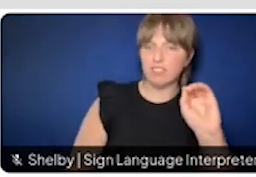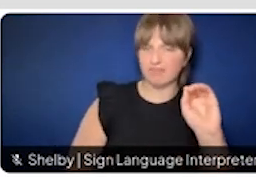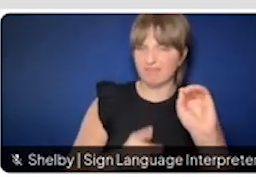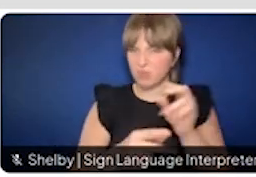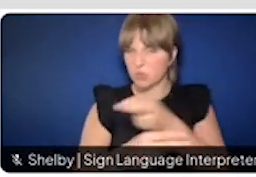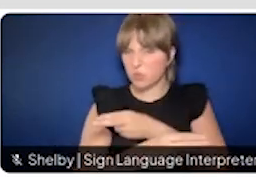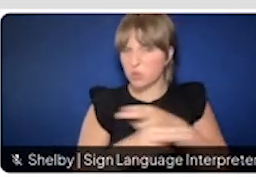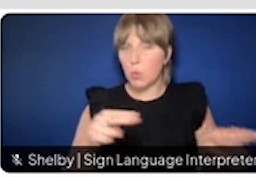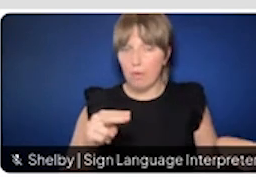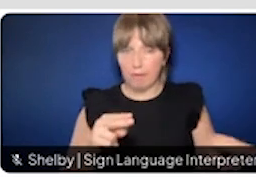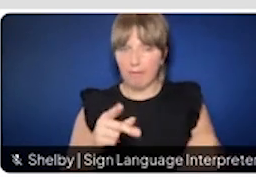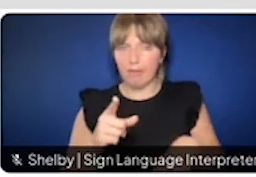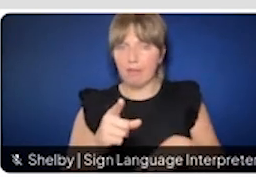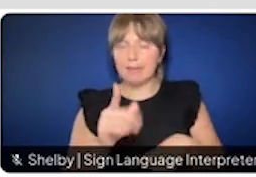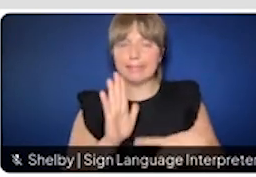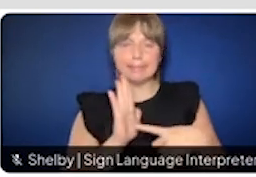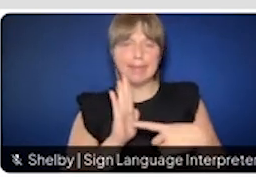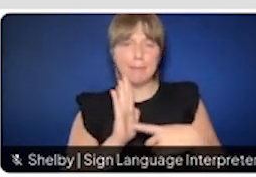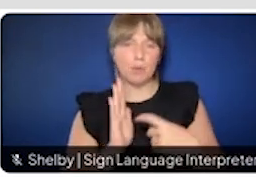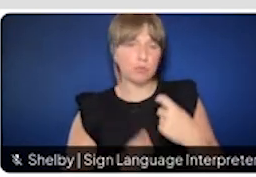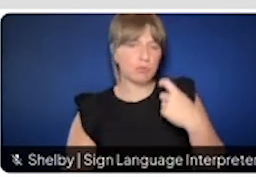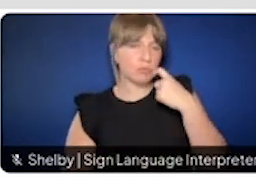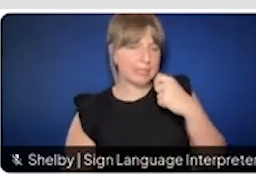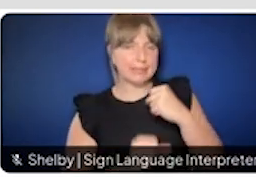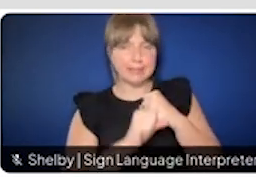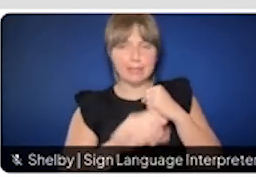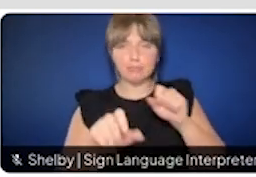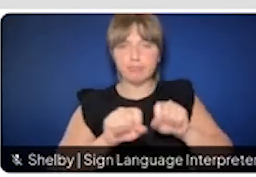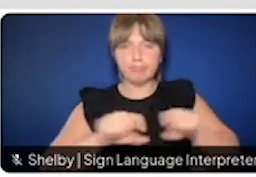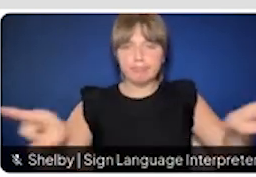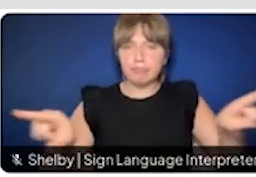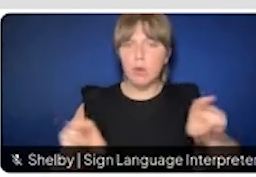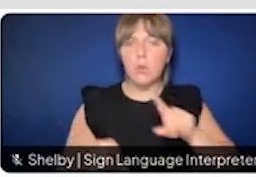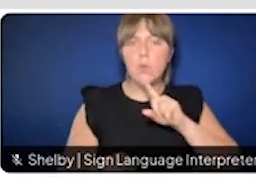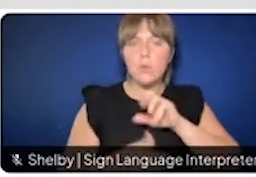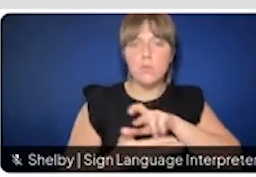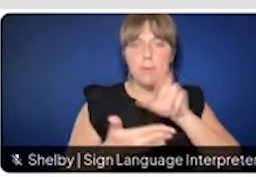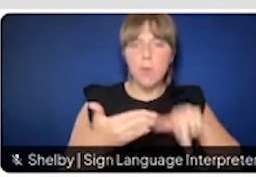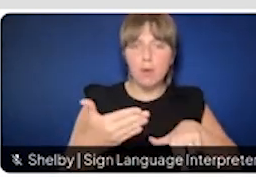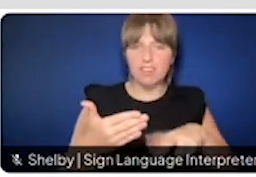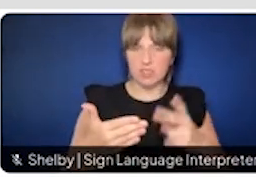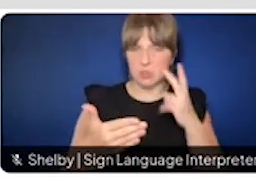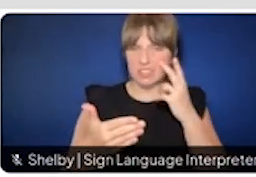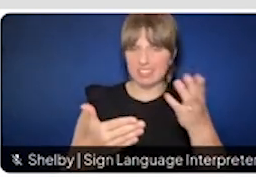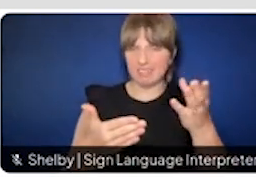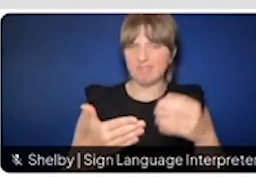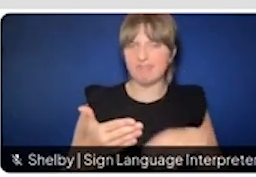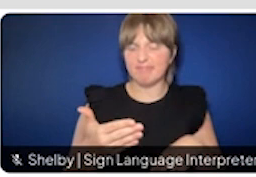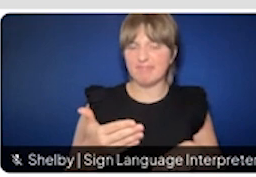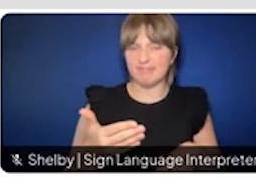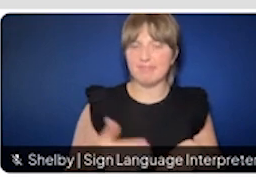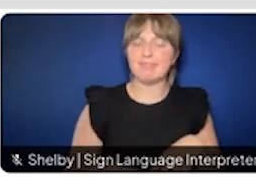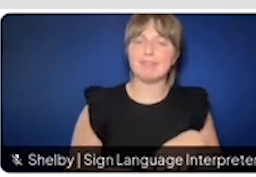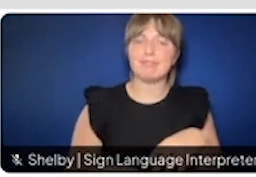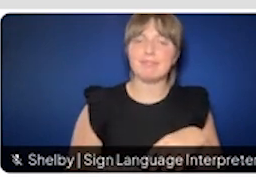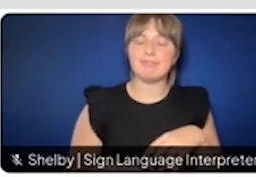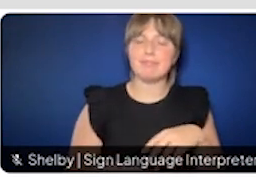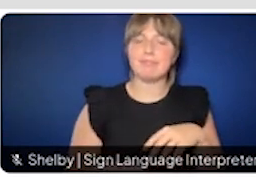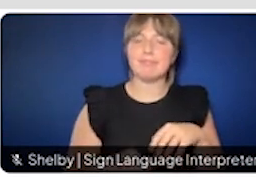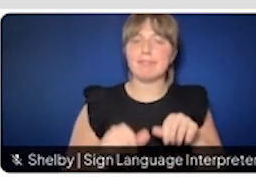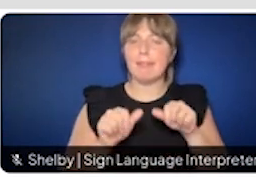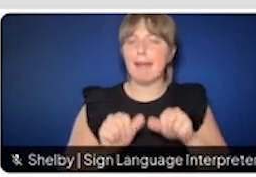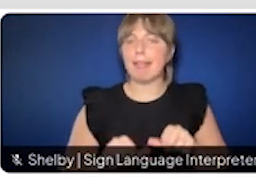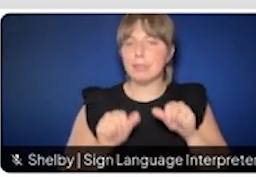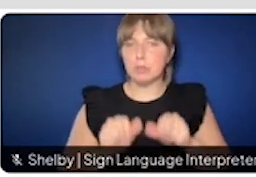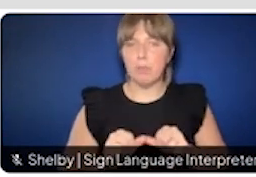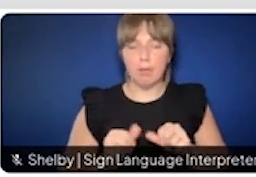our recently launched report that helps you model out these scenarios and see how they impact total eligible equity in a transaction.